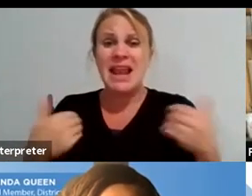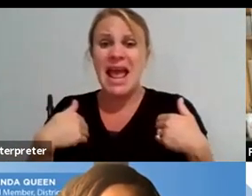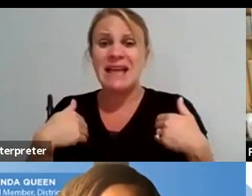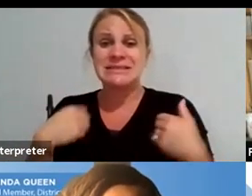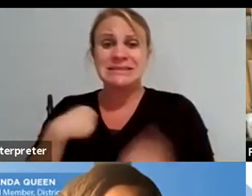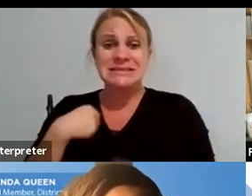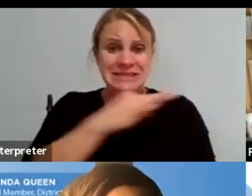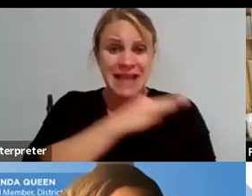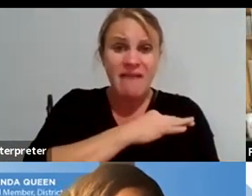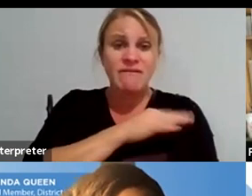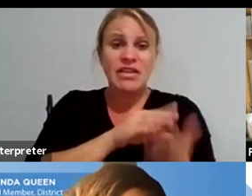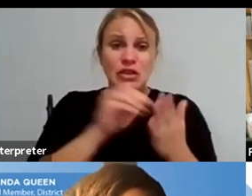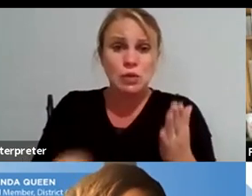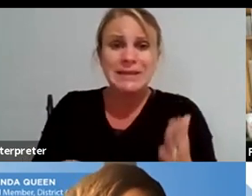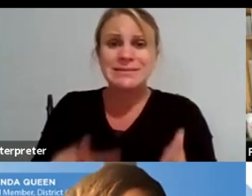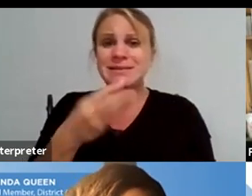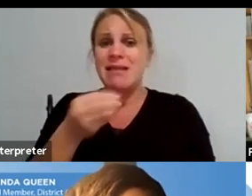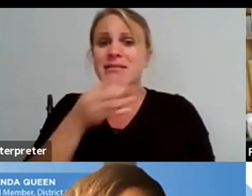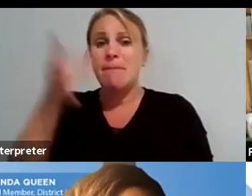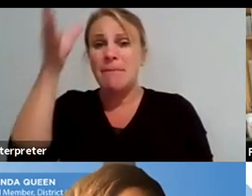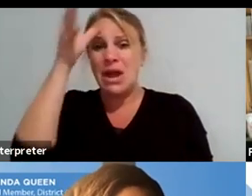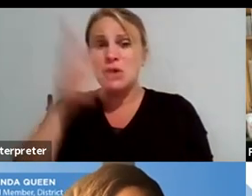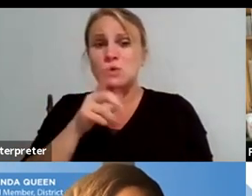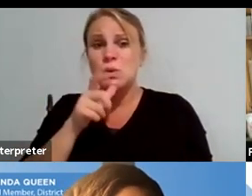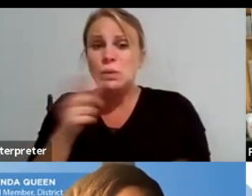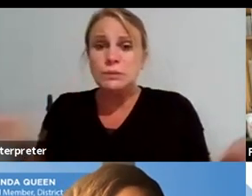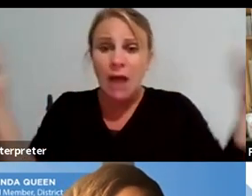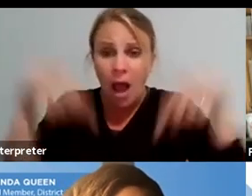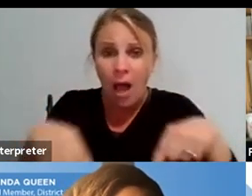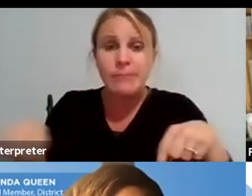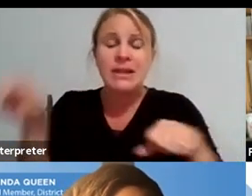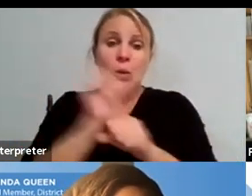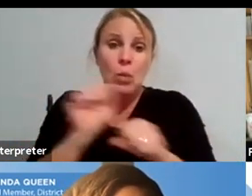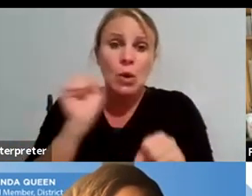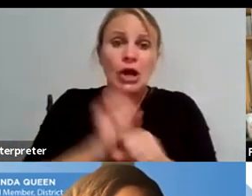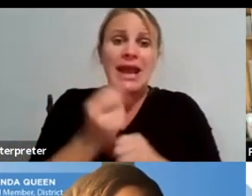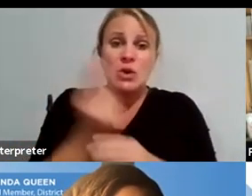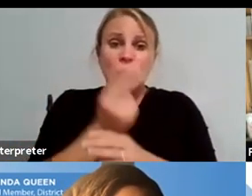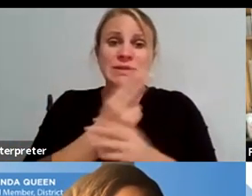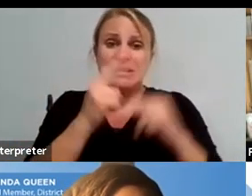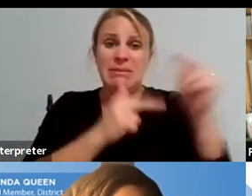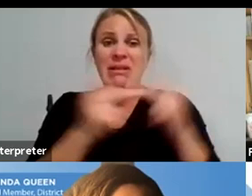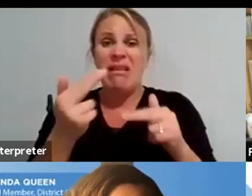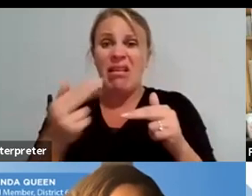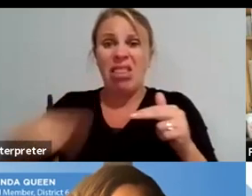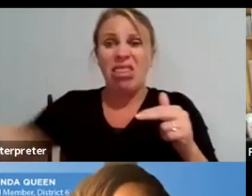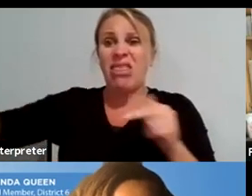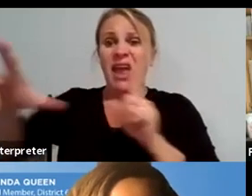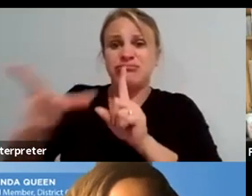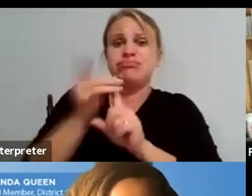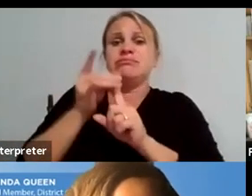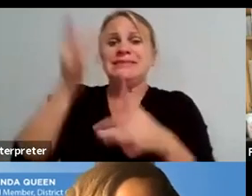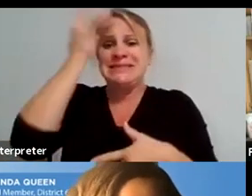staff and the parents who attend, work, and utilize this building sick. This